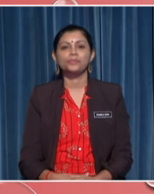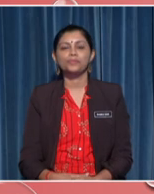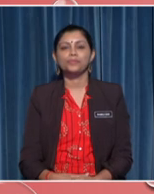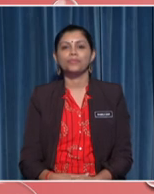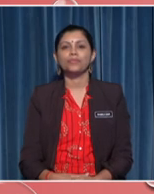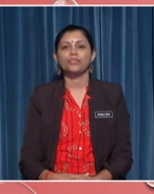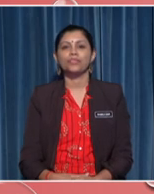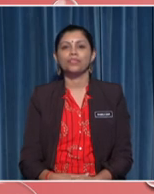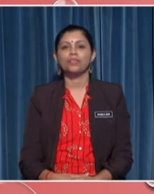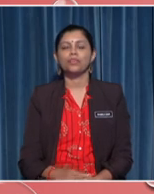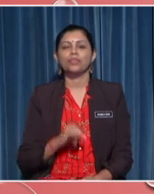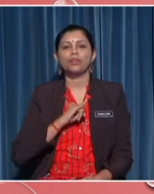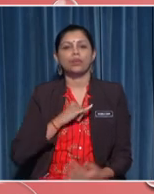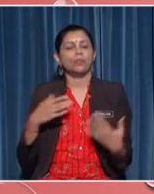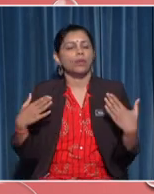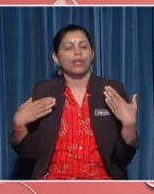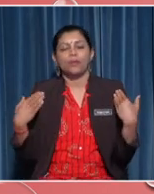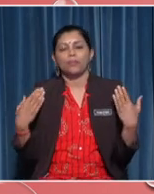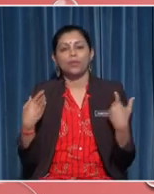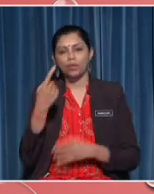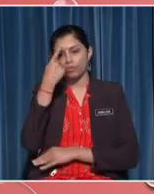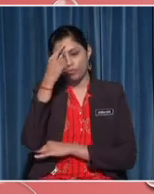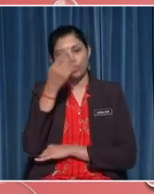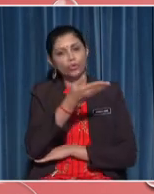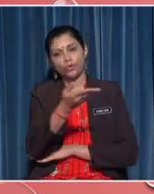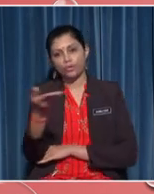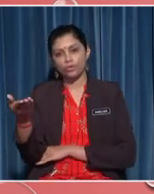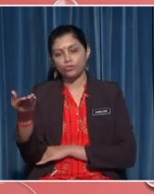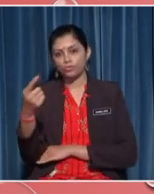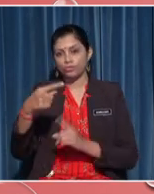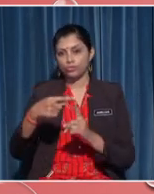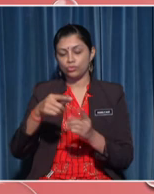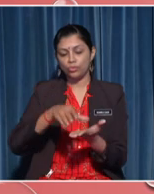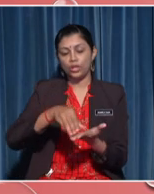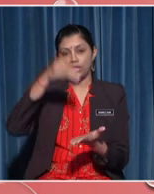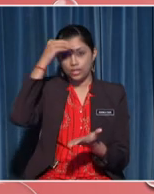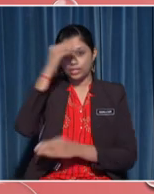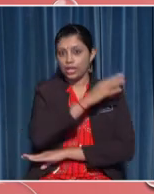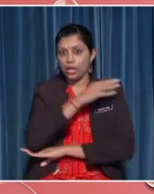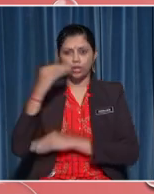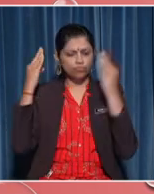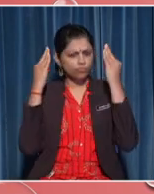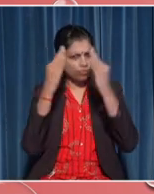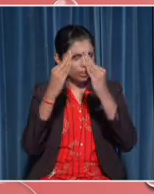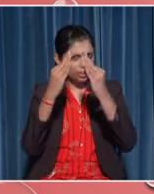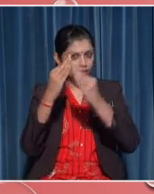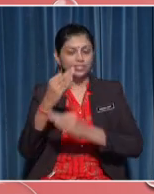I'm really proud of your effort and thank you for paying full attention.